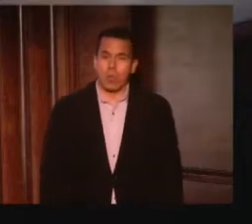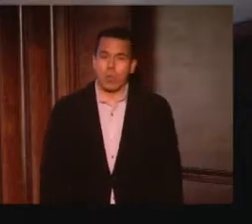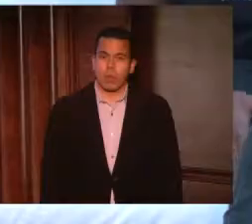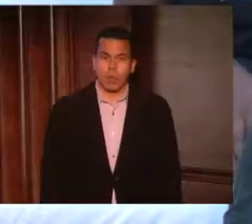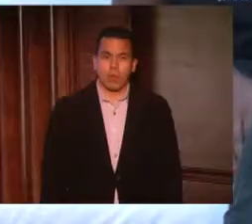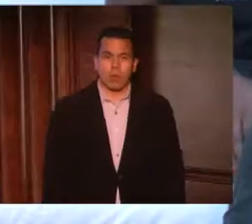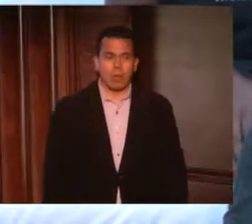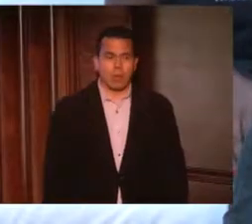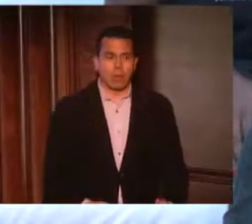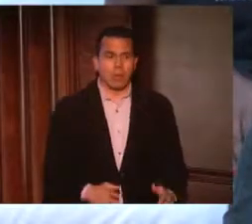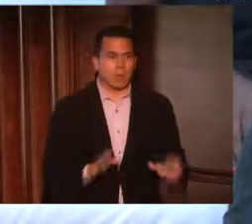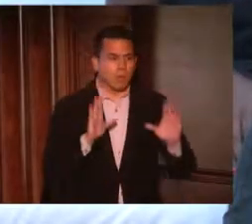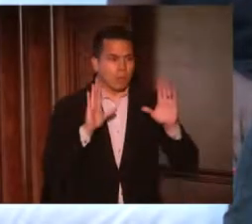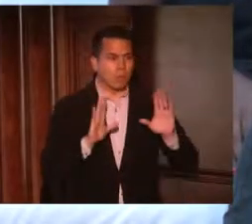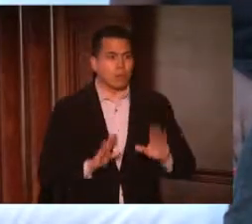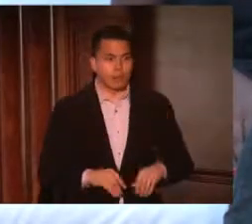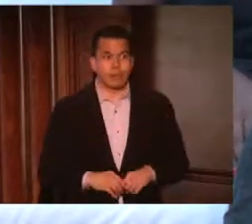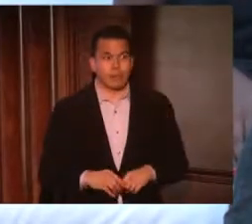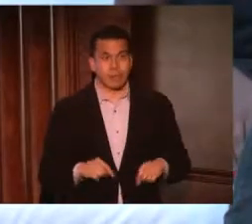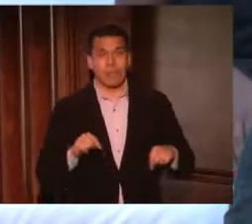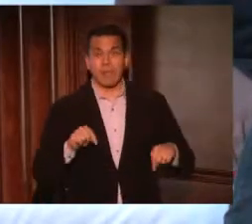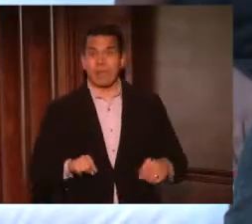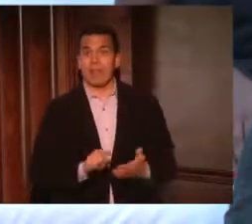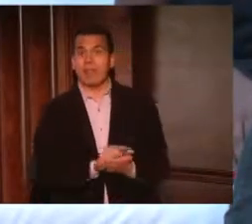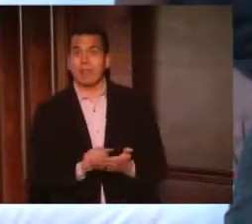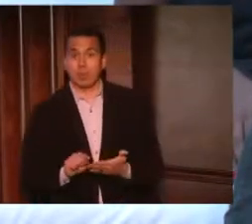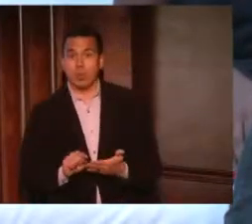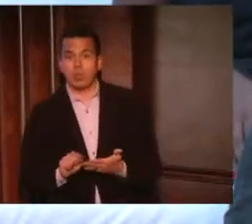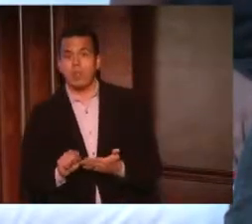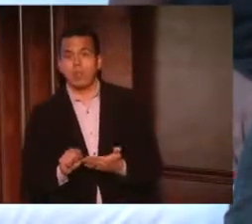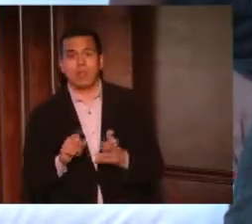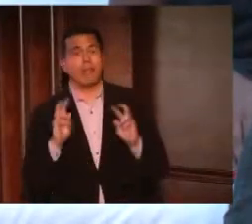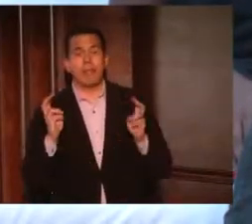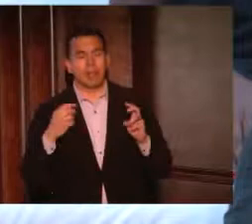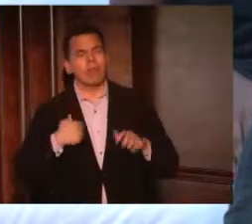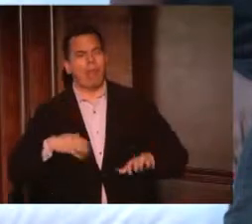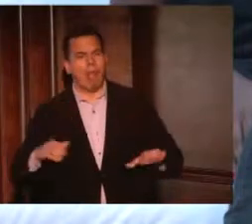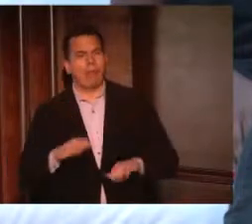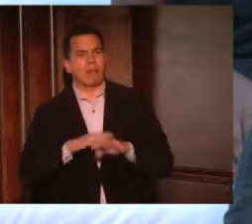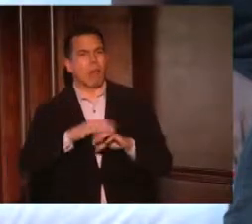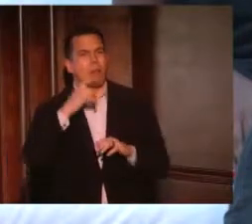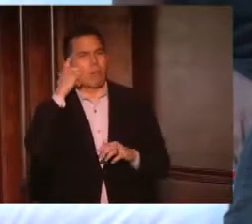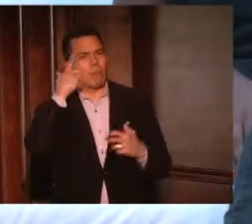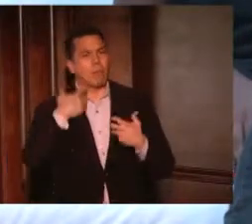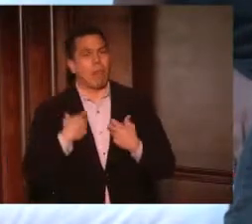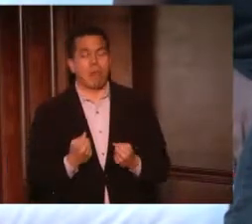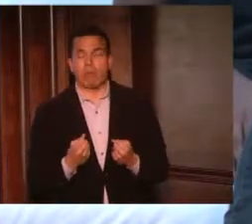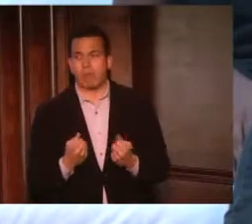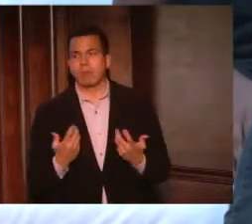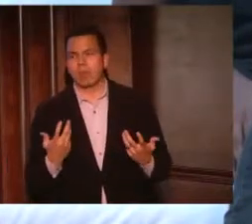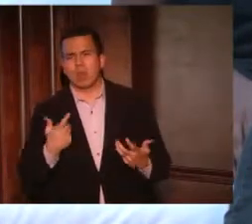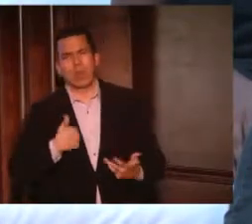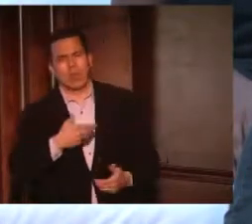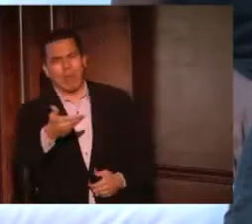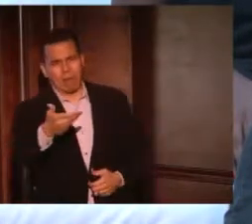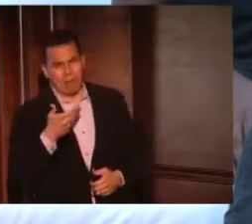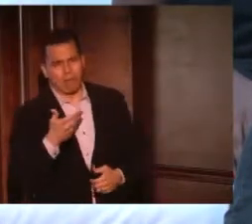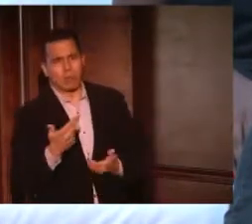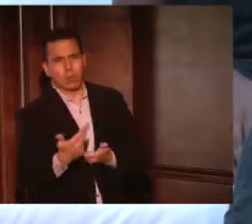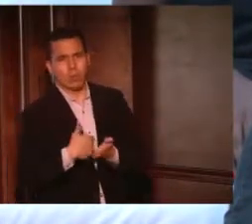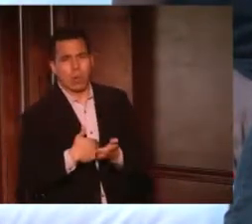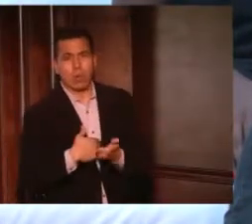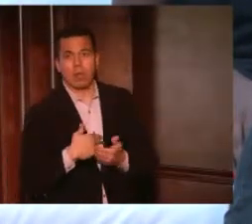Fantastic. Our message for this week is it's time to act on mental health. We'd love you to join us. We're using a hashtag